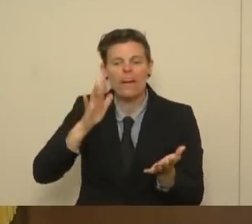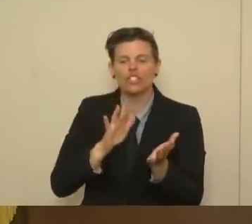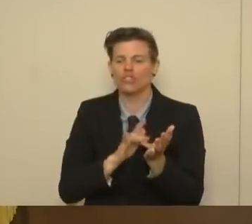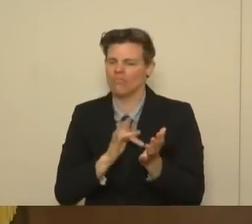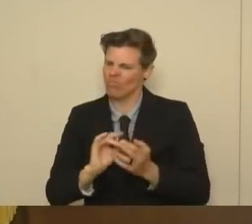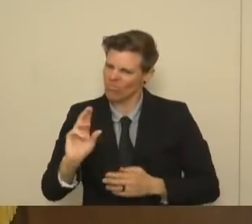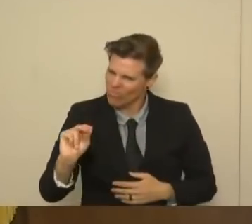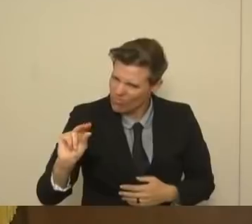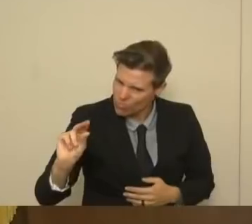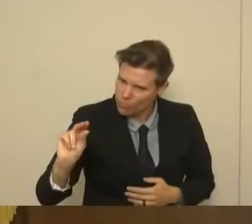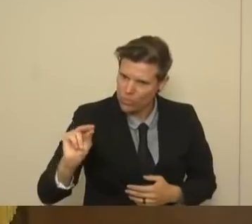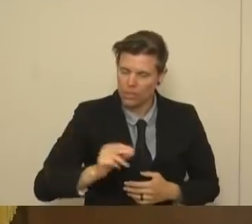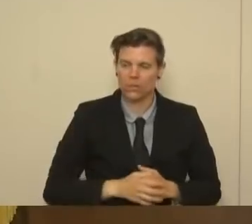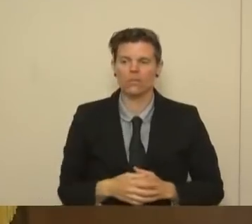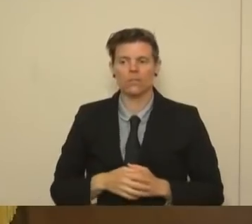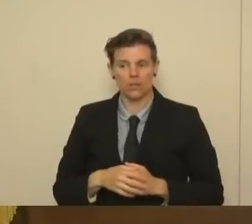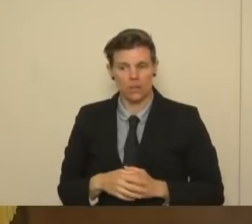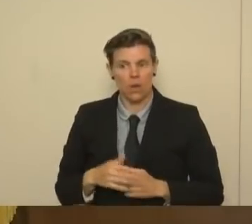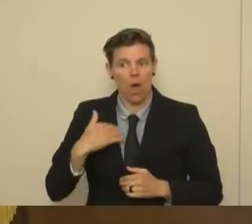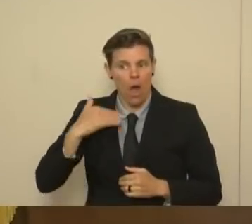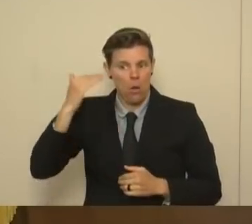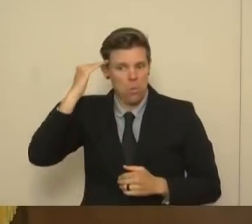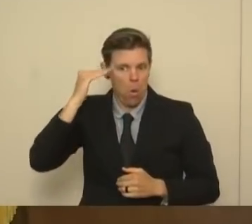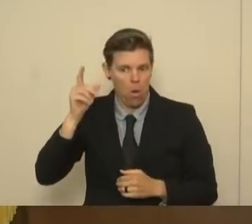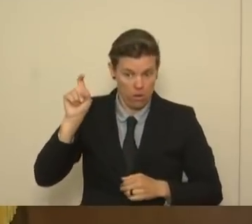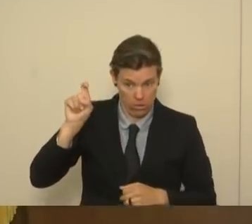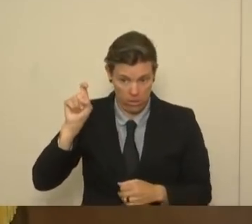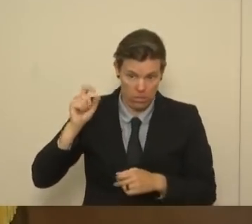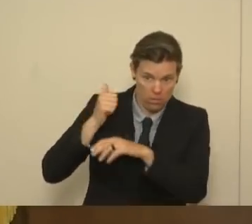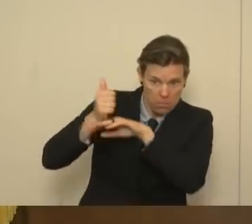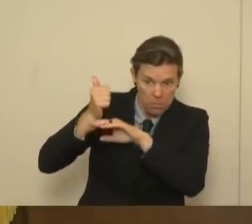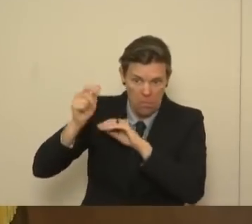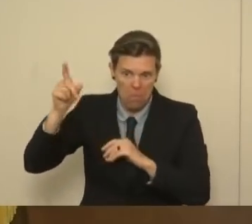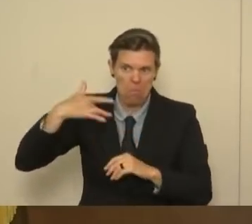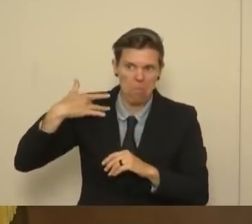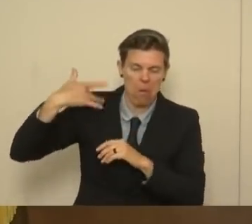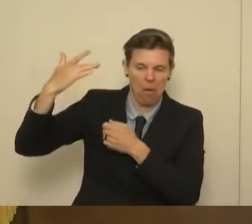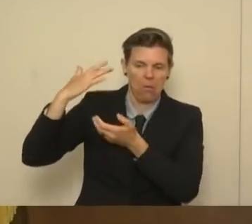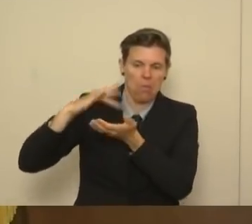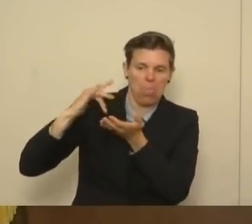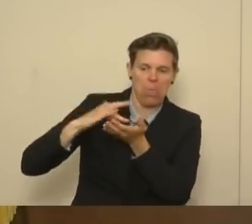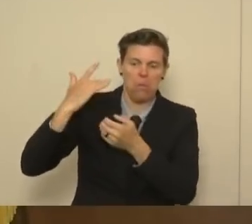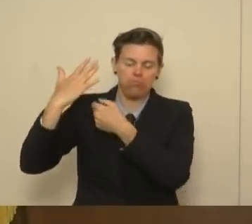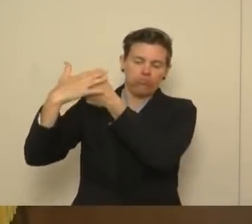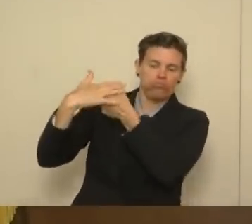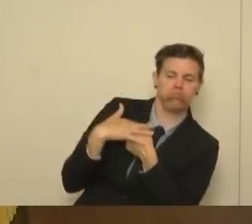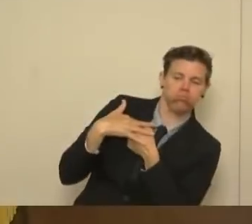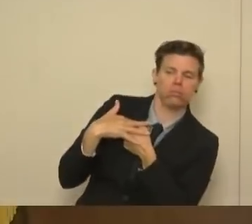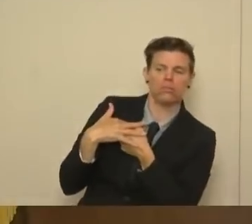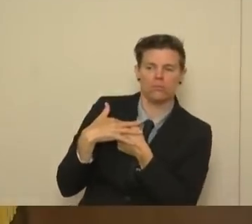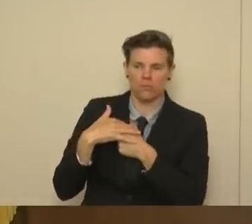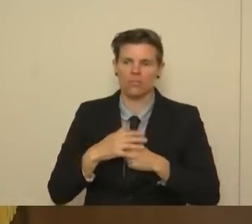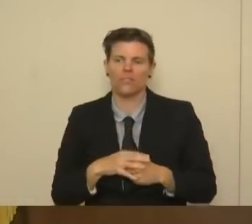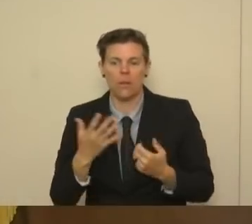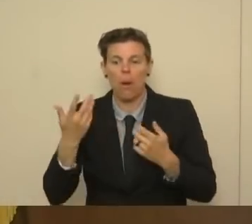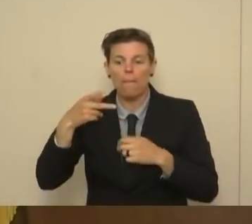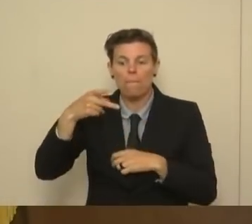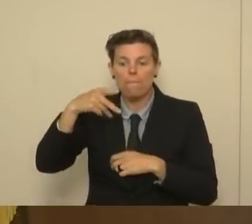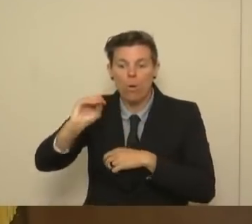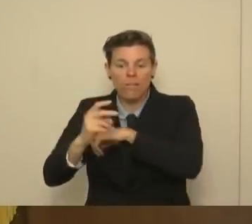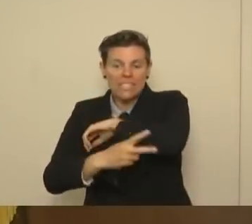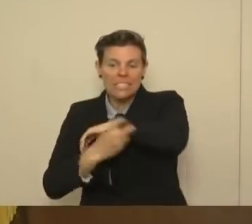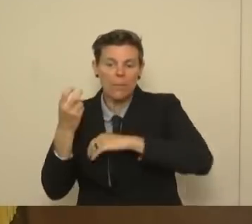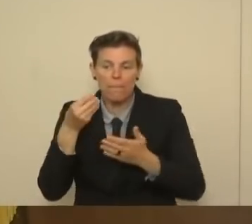of allegations now about voter suppression and what's going on in the U.S. Post Office. We'll do everything we can. I don't know how to answer that. I hope